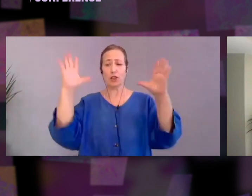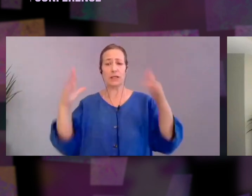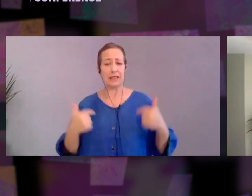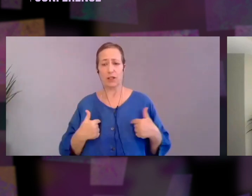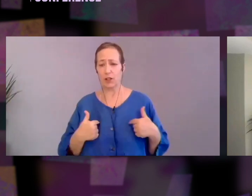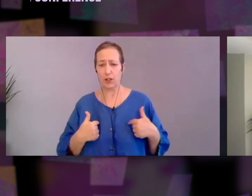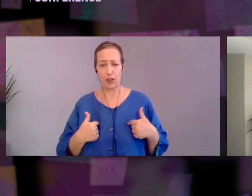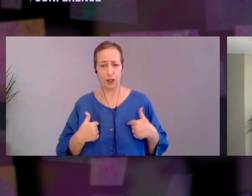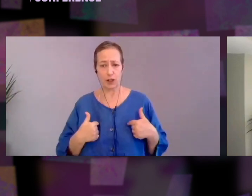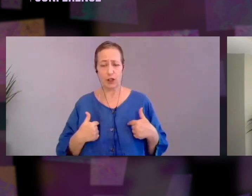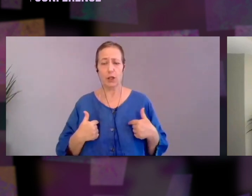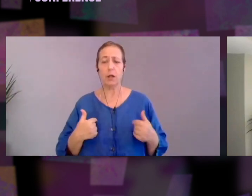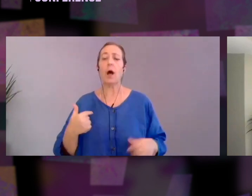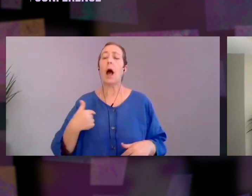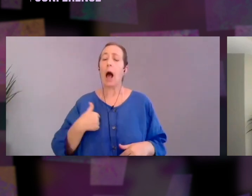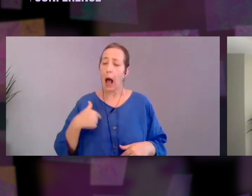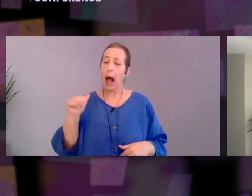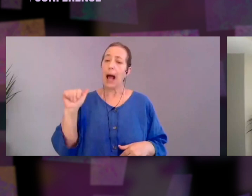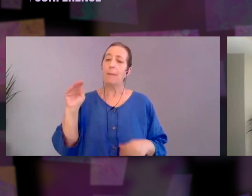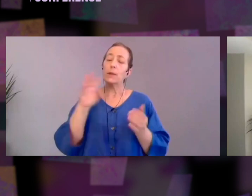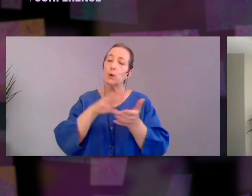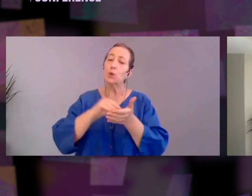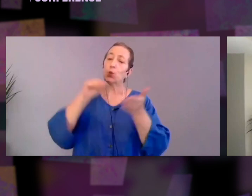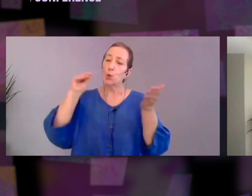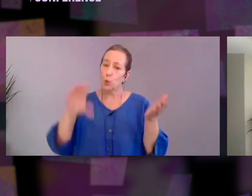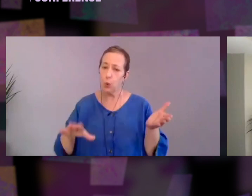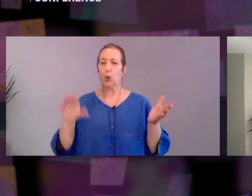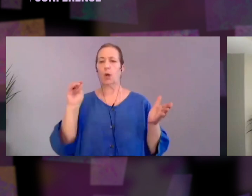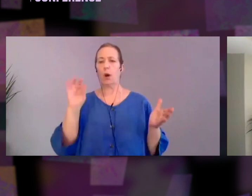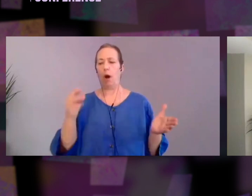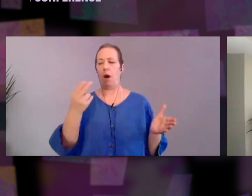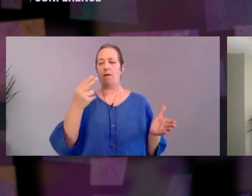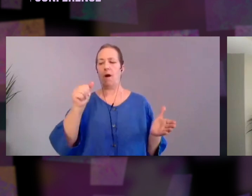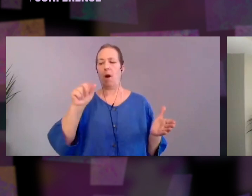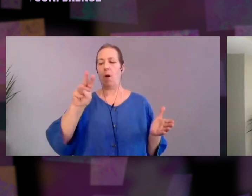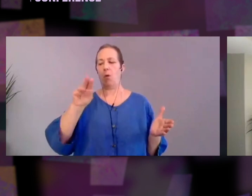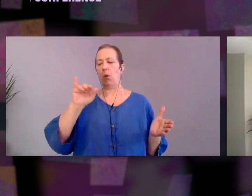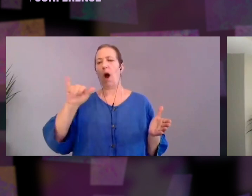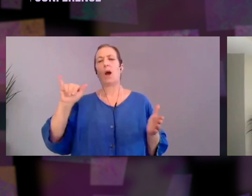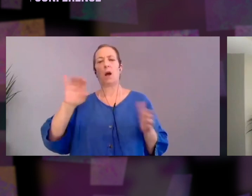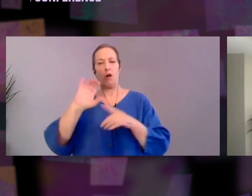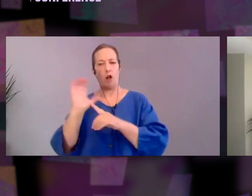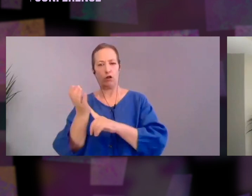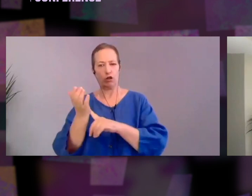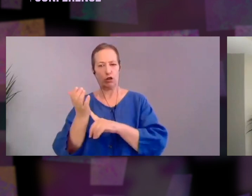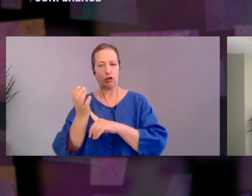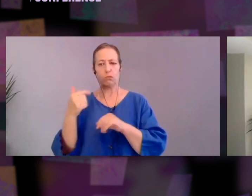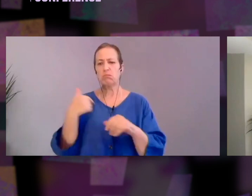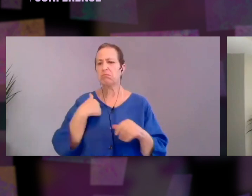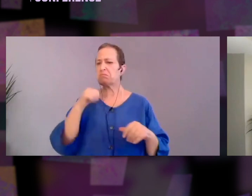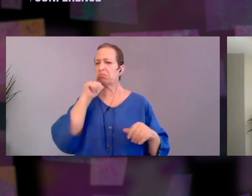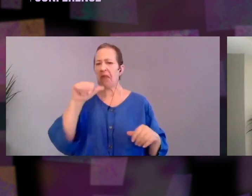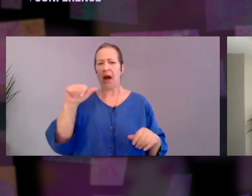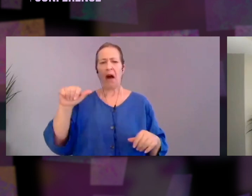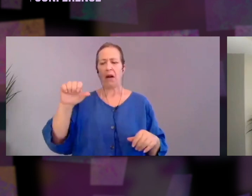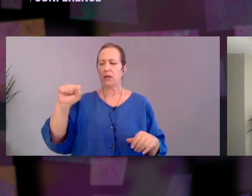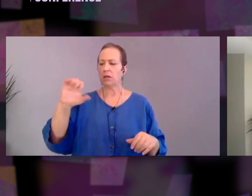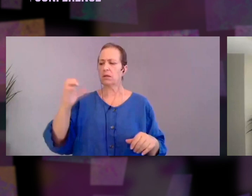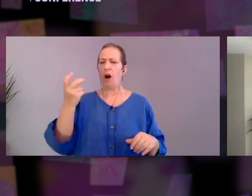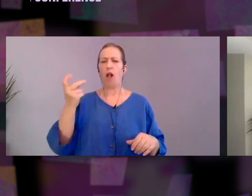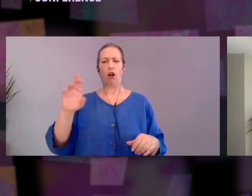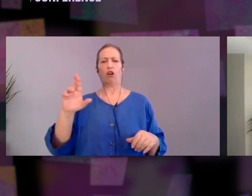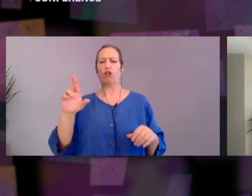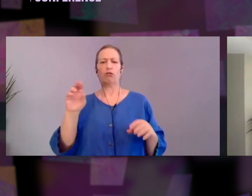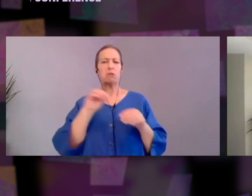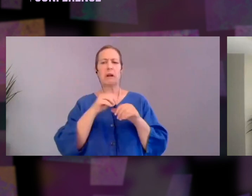I am a student of Hawaiian culture. I'm not a scholar in any field.